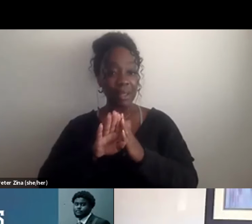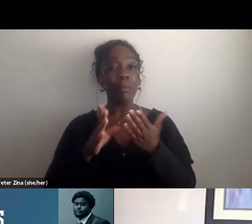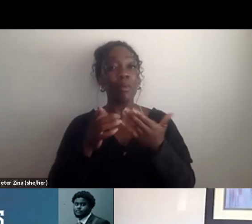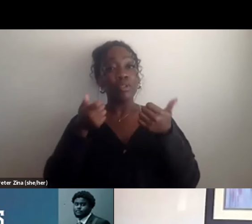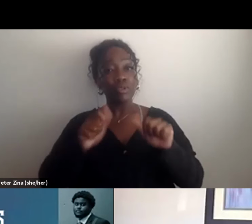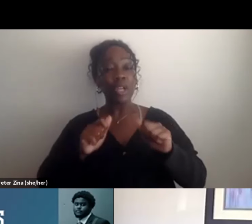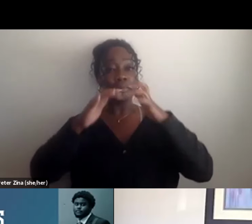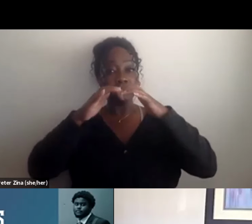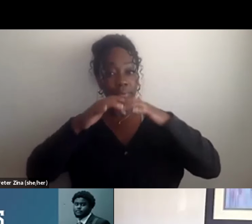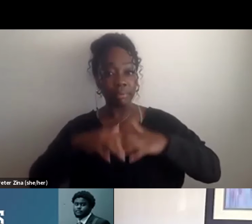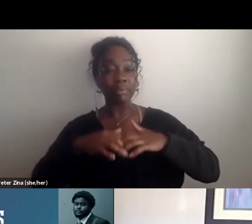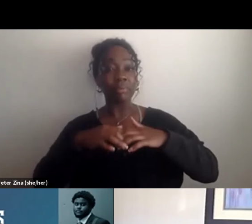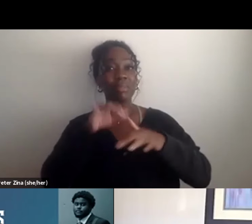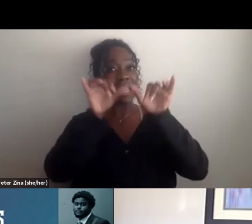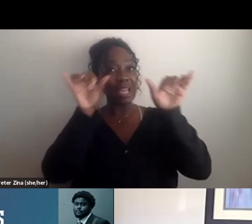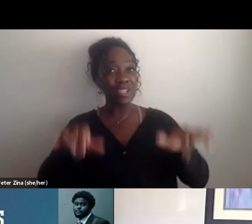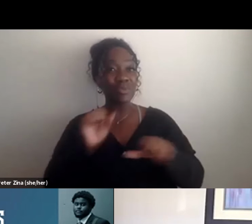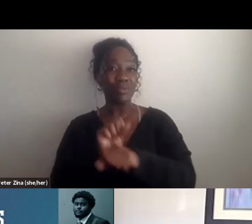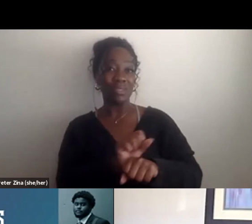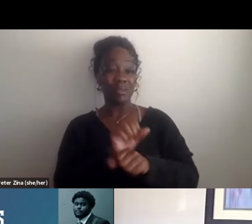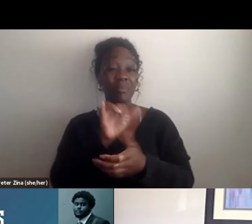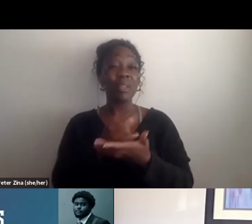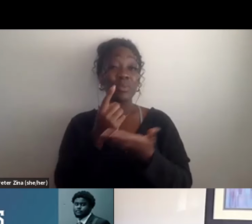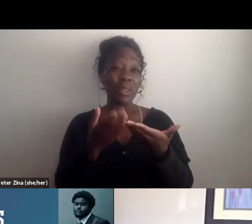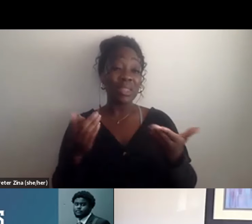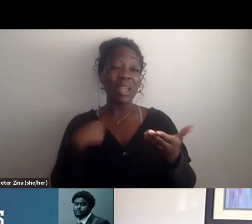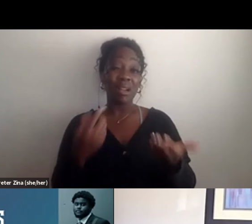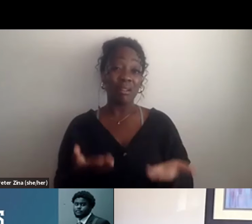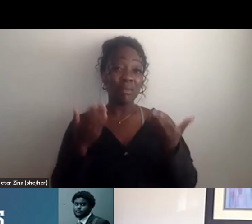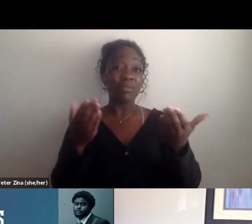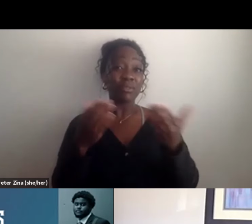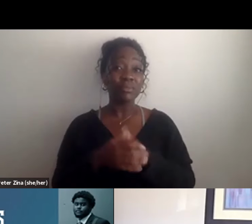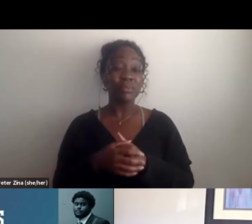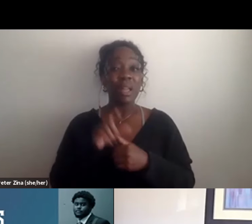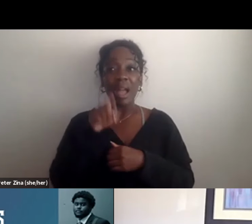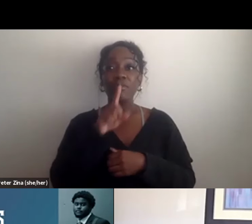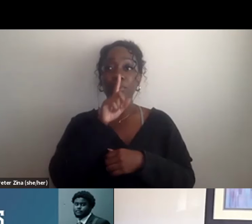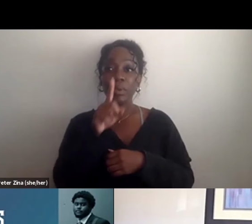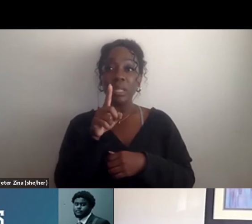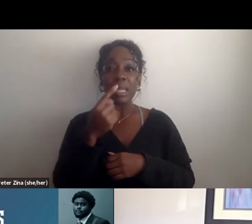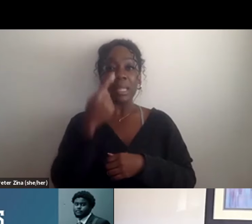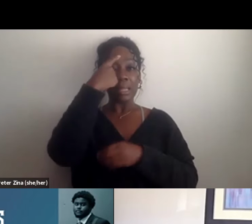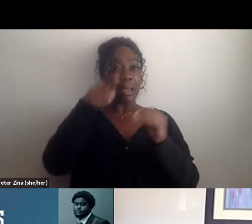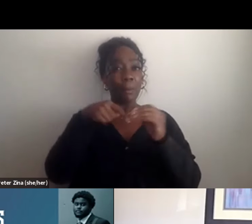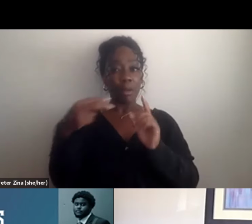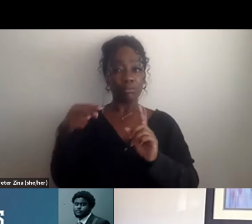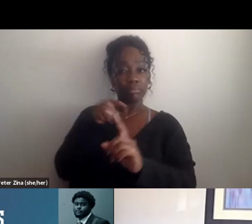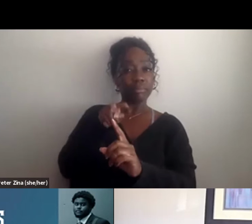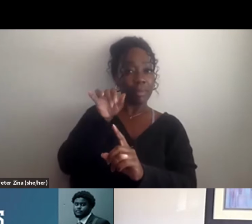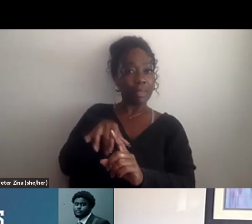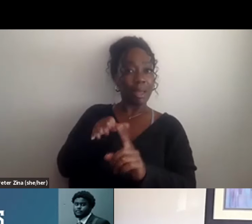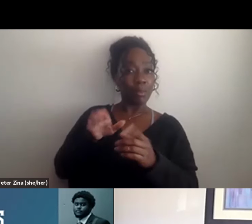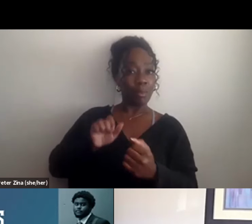so that's one of the things that I would offer as a historical thinker, that I have to ground it in that way and to position it in that way. In terms